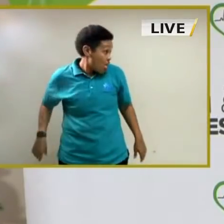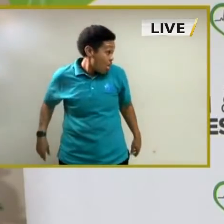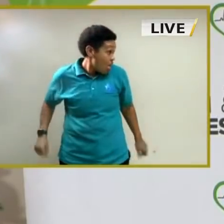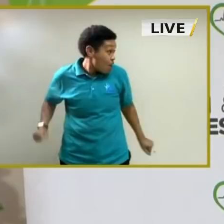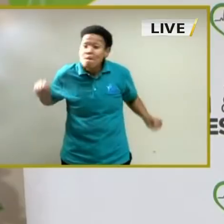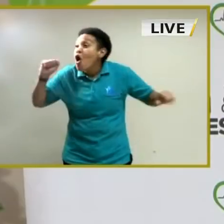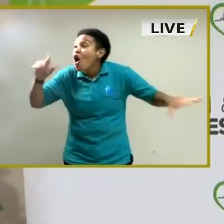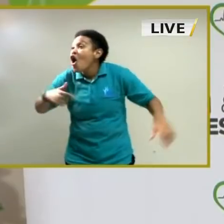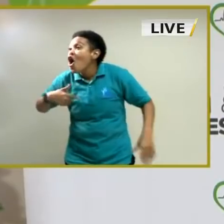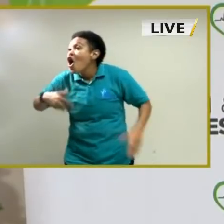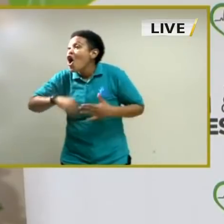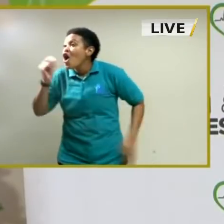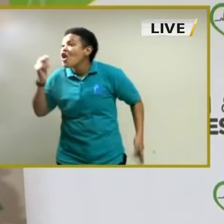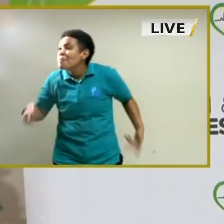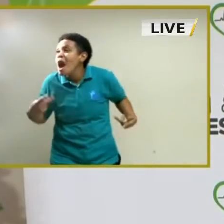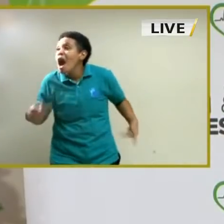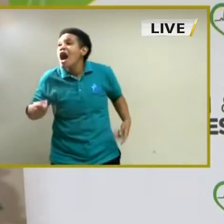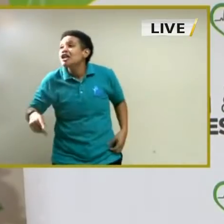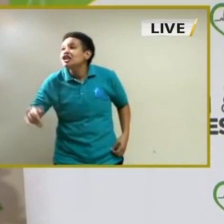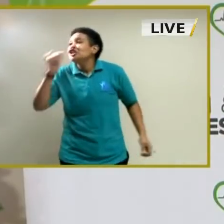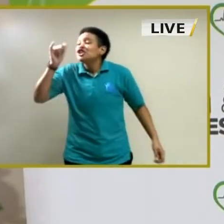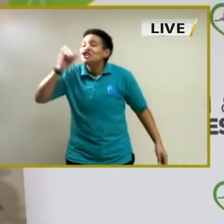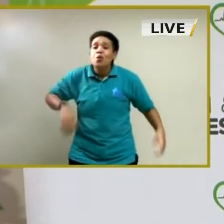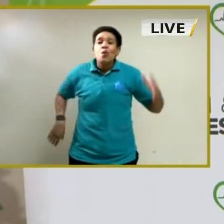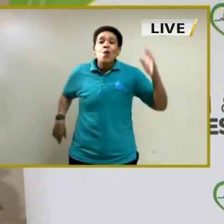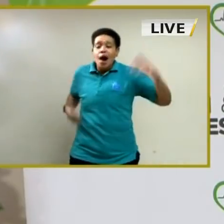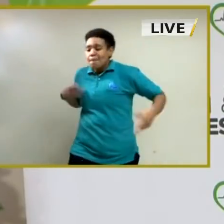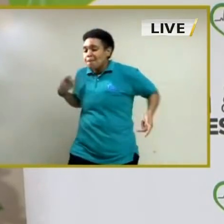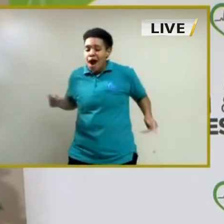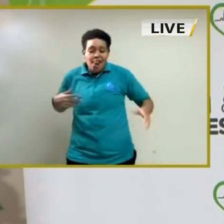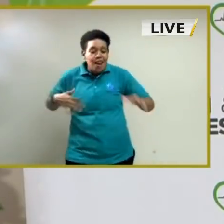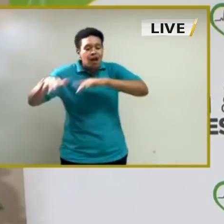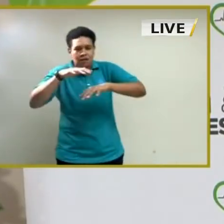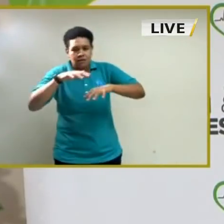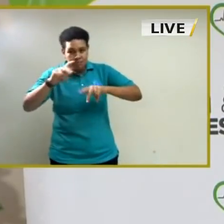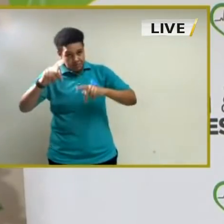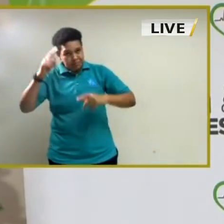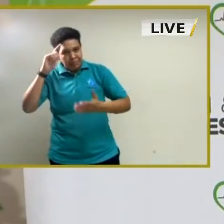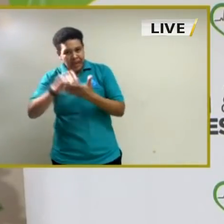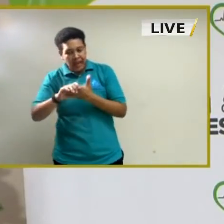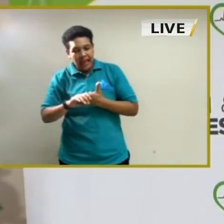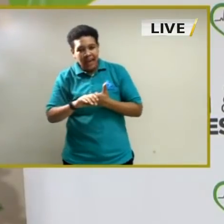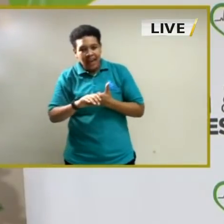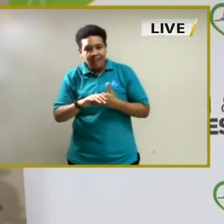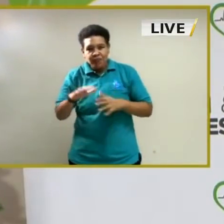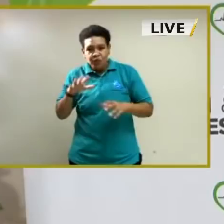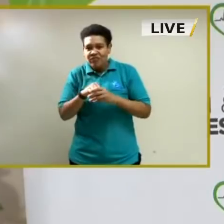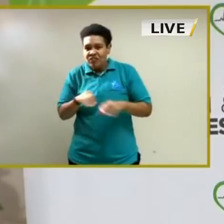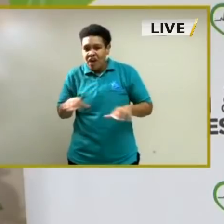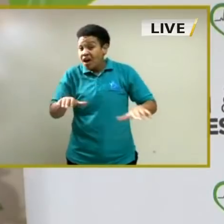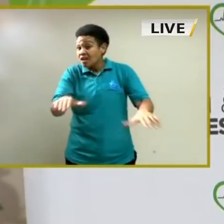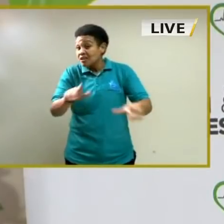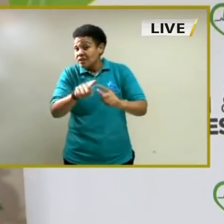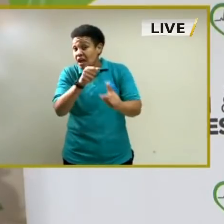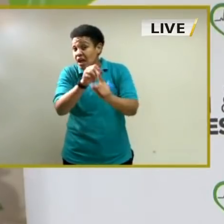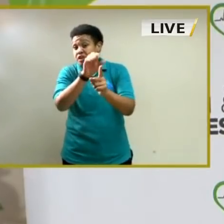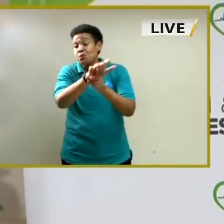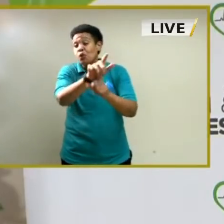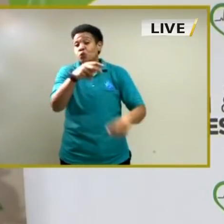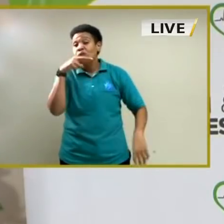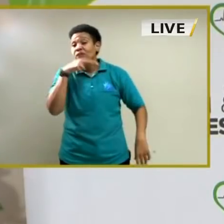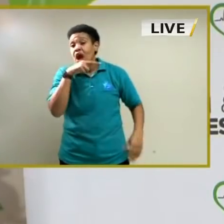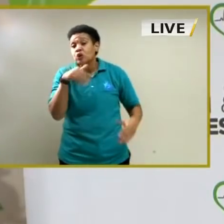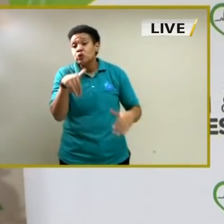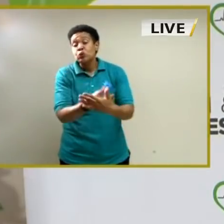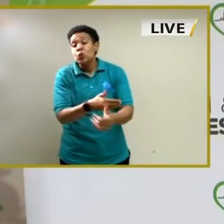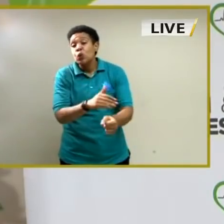for persons to engage in activities that exposes them to the virus, to the new strain, without